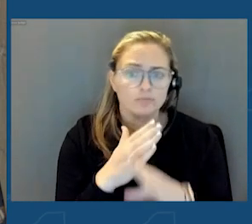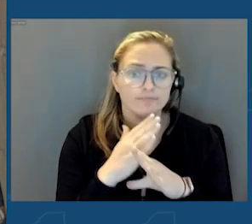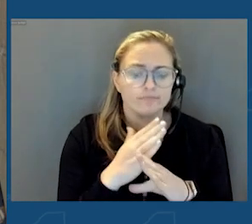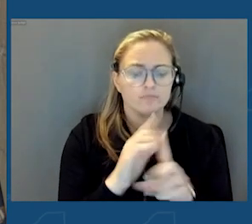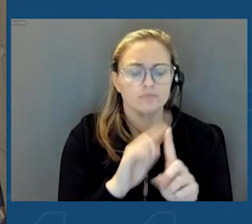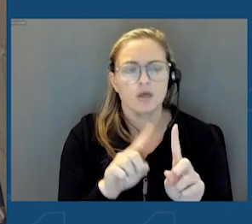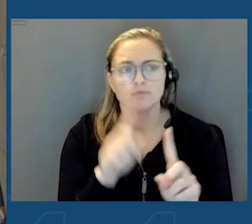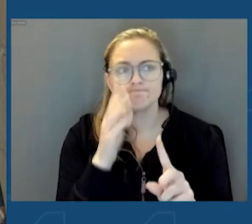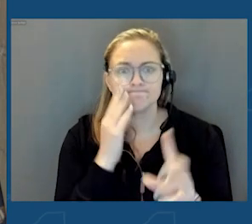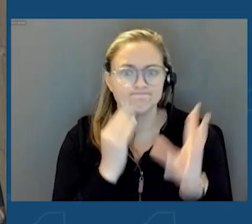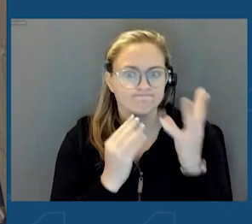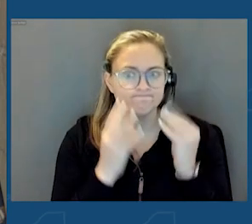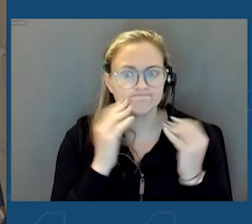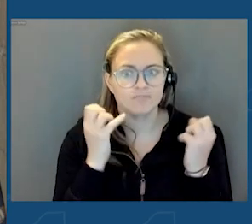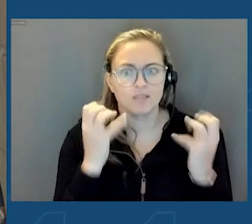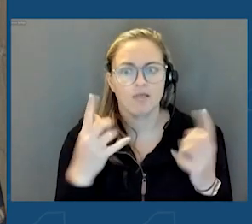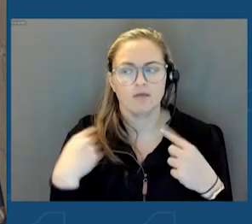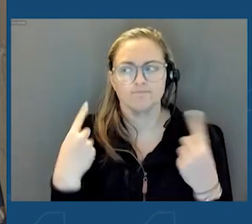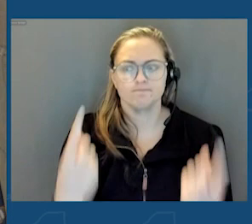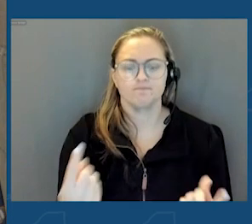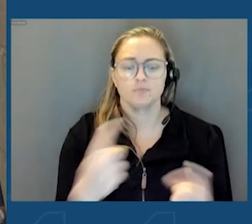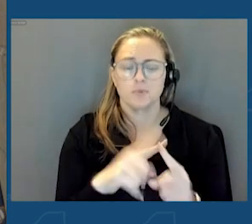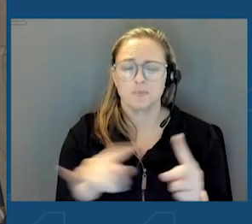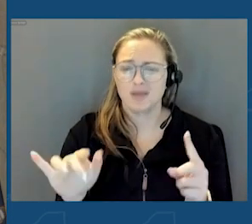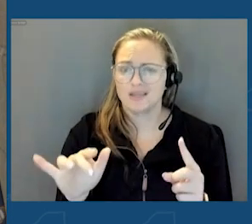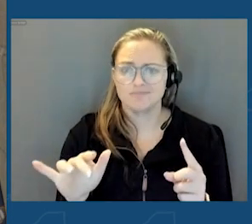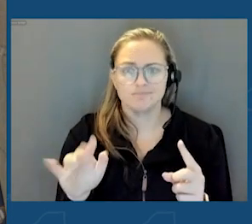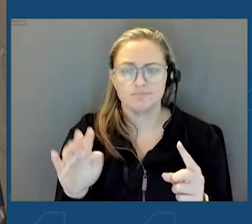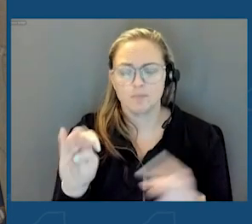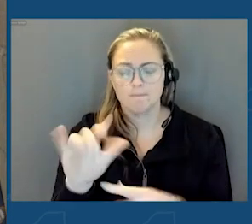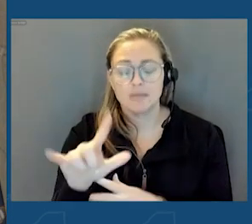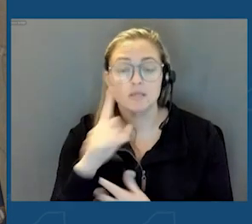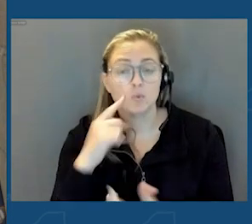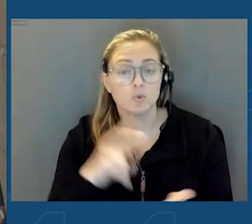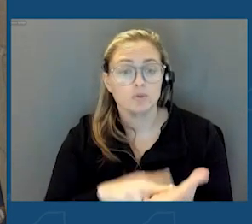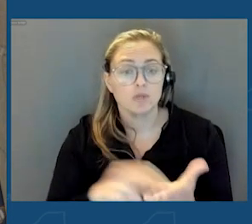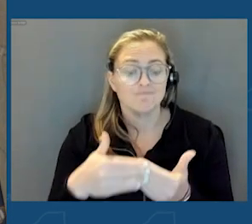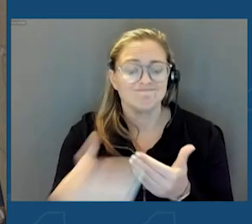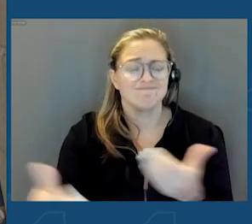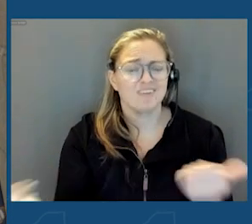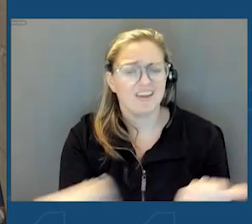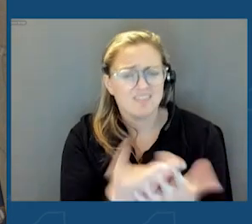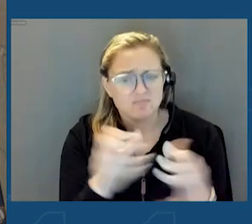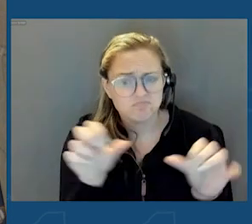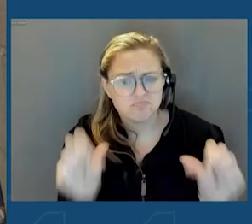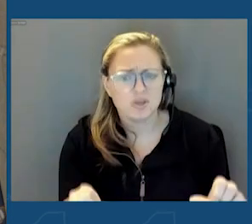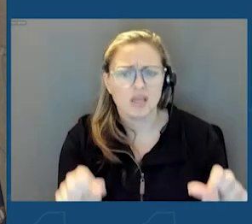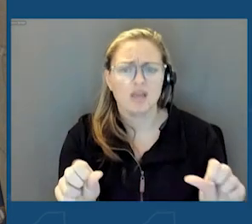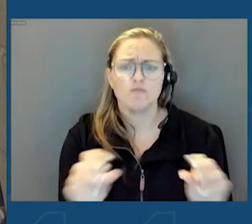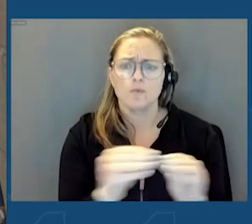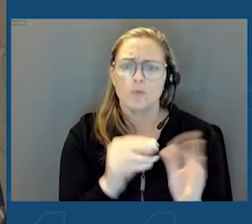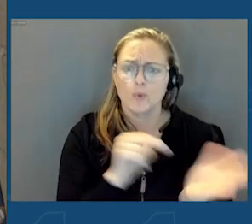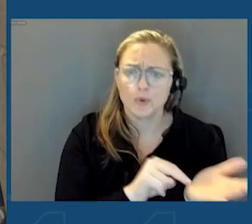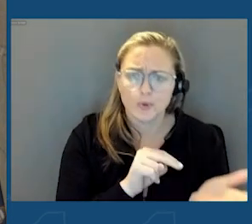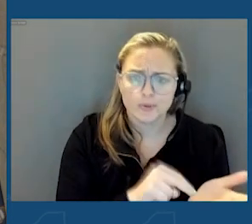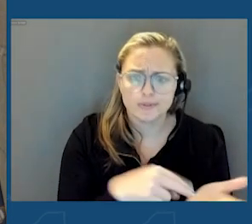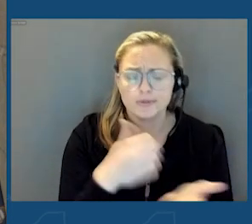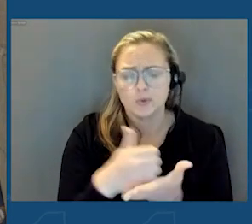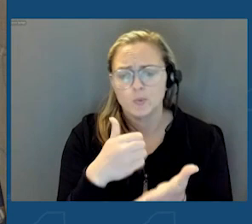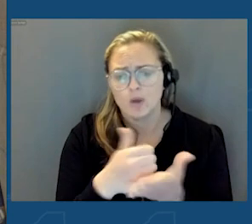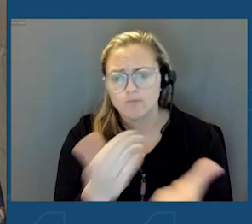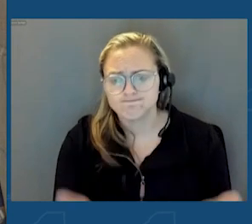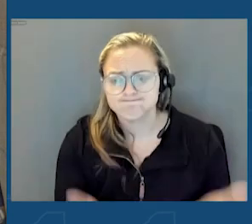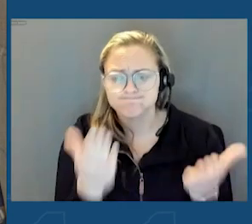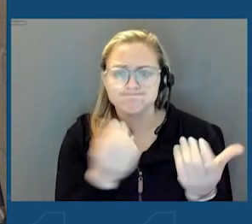with bills like this, it's an important step forward to say, we're going to do everything we can to get more nurses to help lift the burden